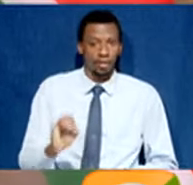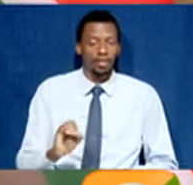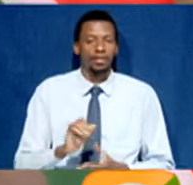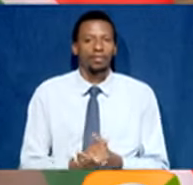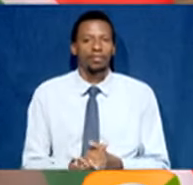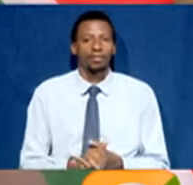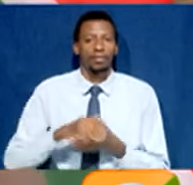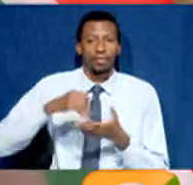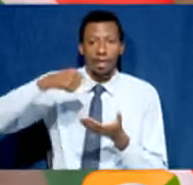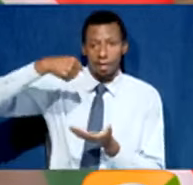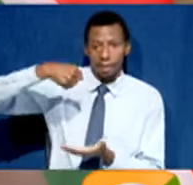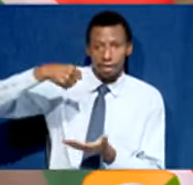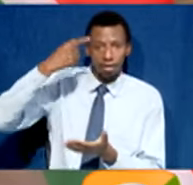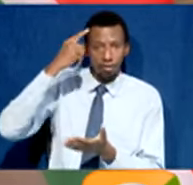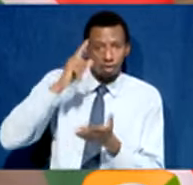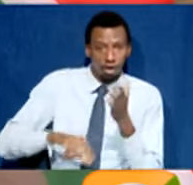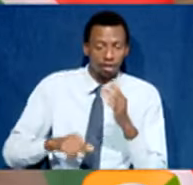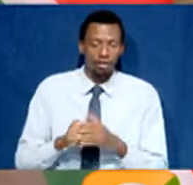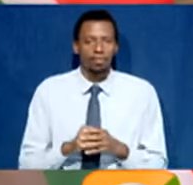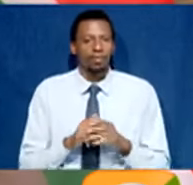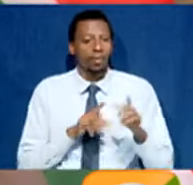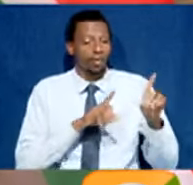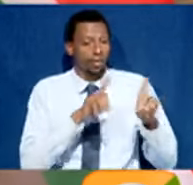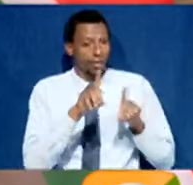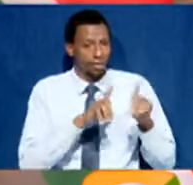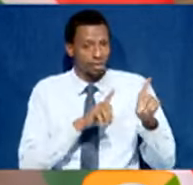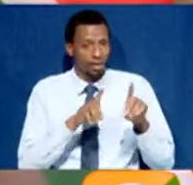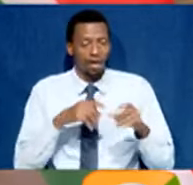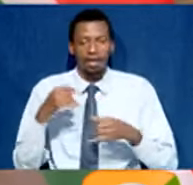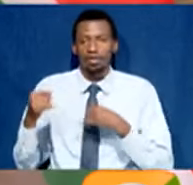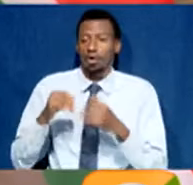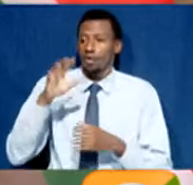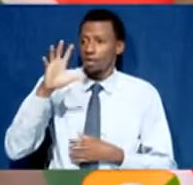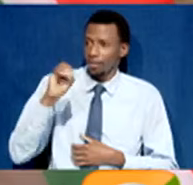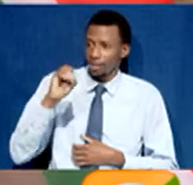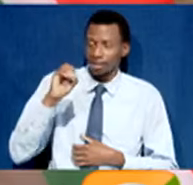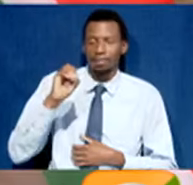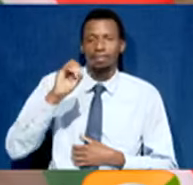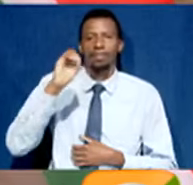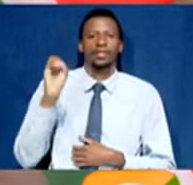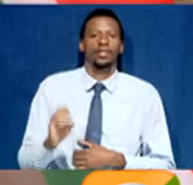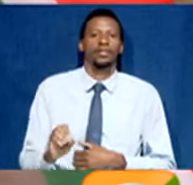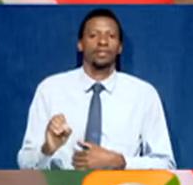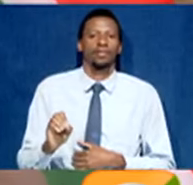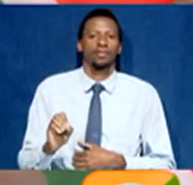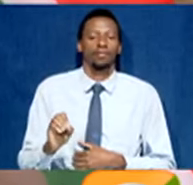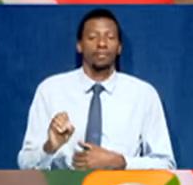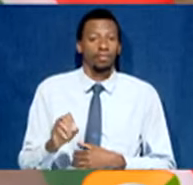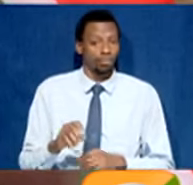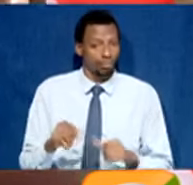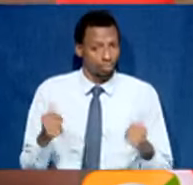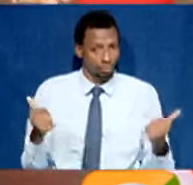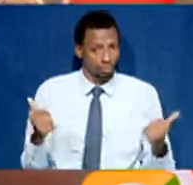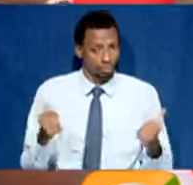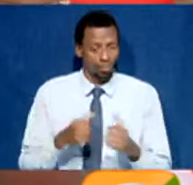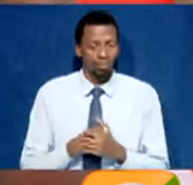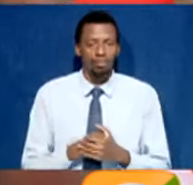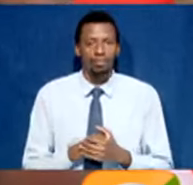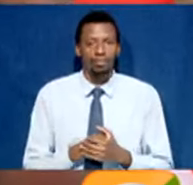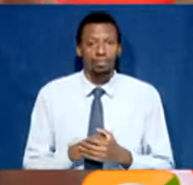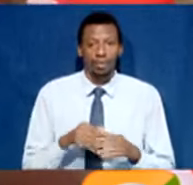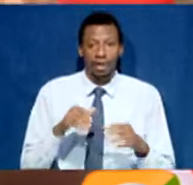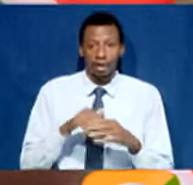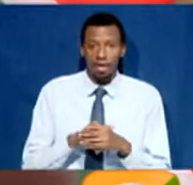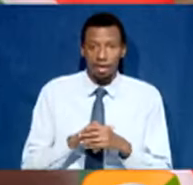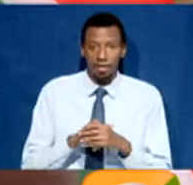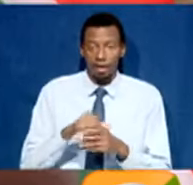the budget for travel and entertainment. 50%, right? In the supplementary